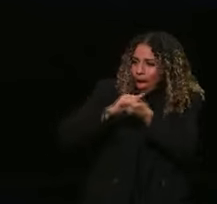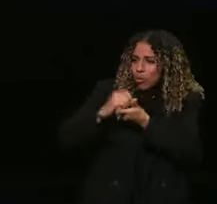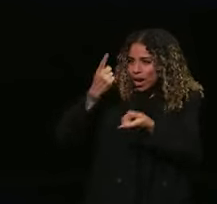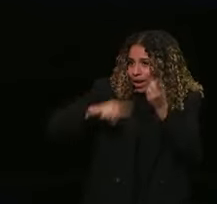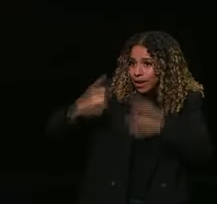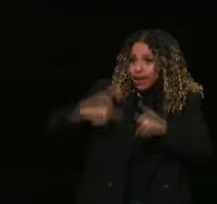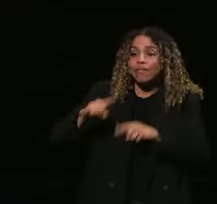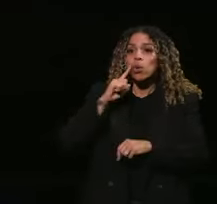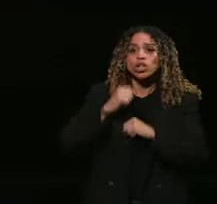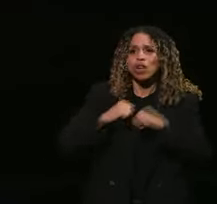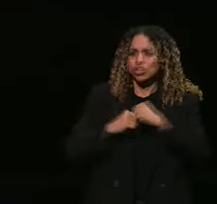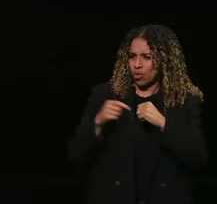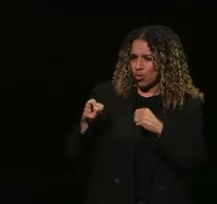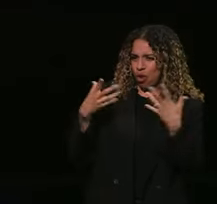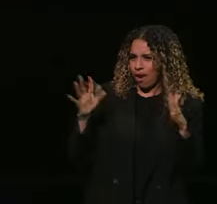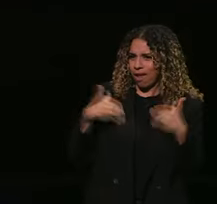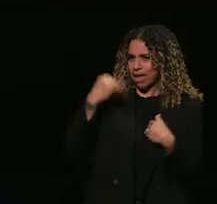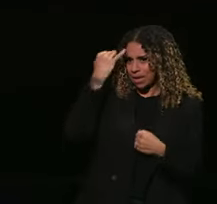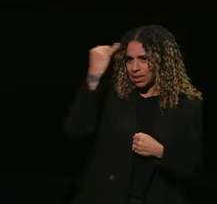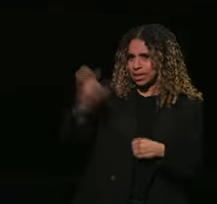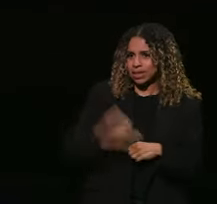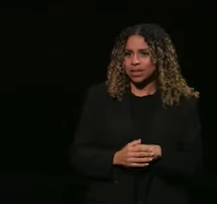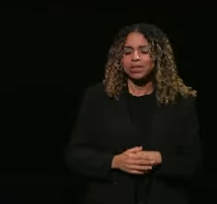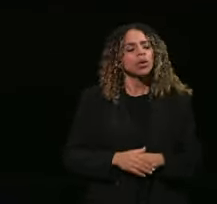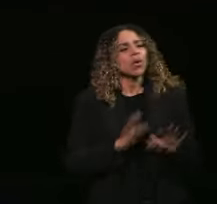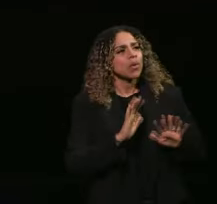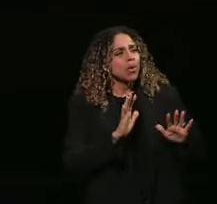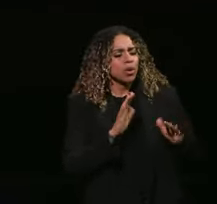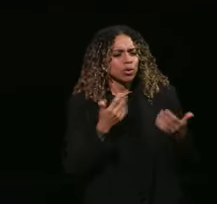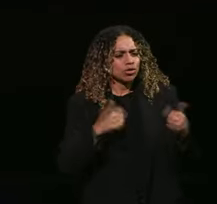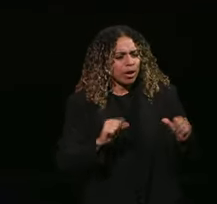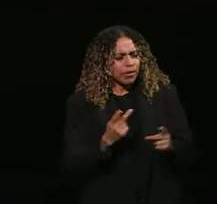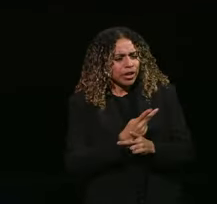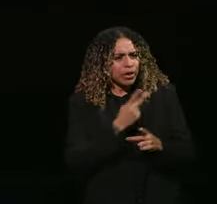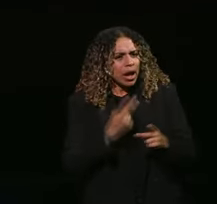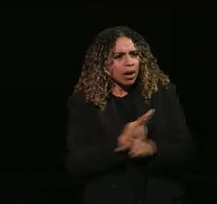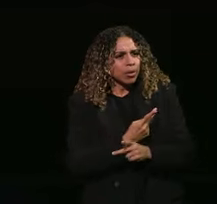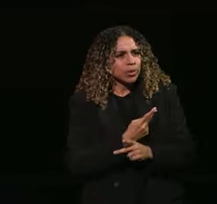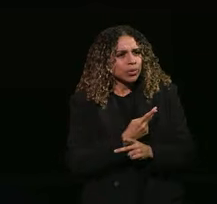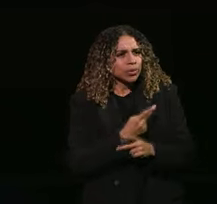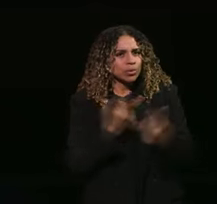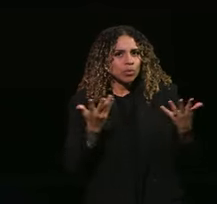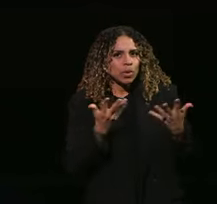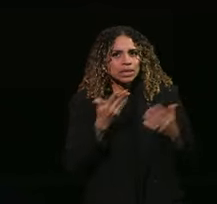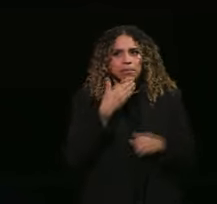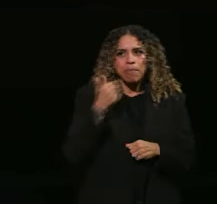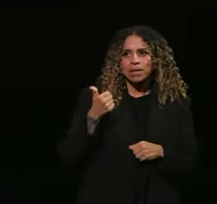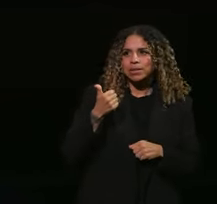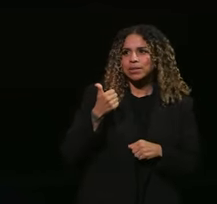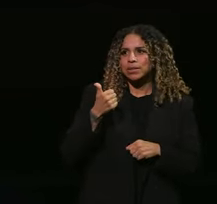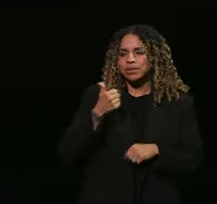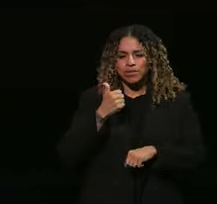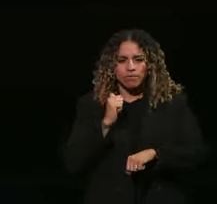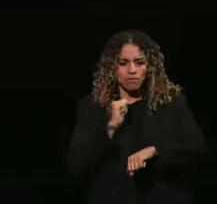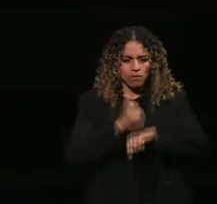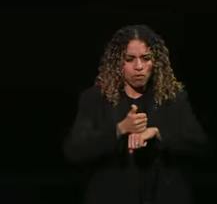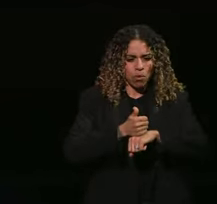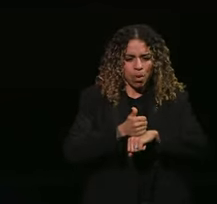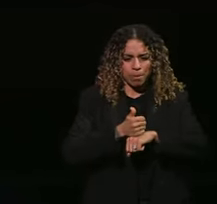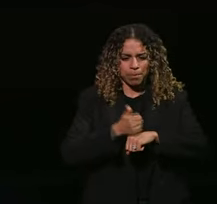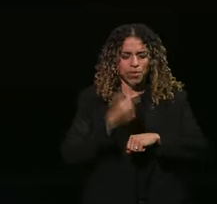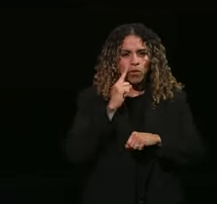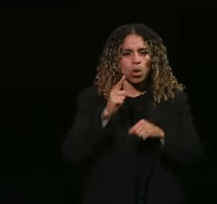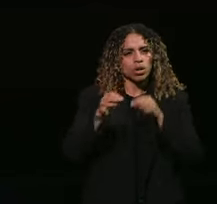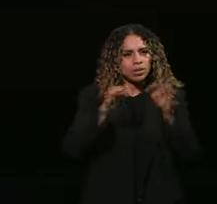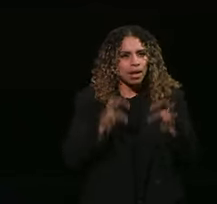in? No, it took me time to figure out what is the best form to tell this story. In the beginning, I